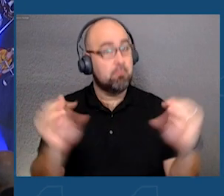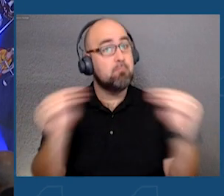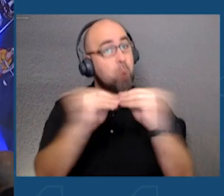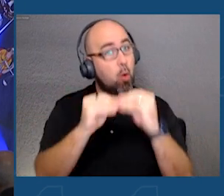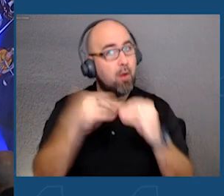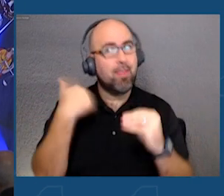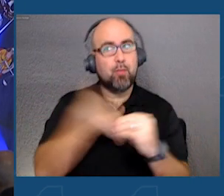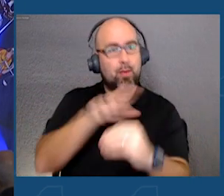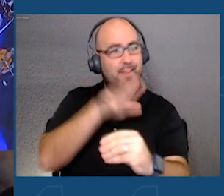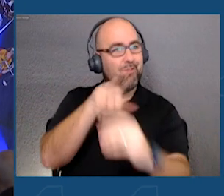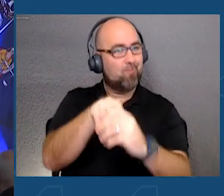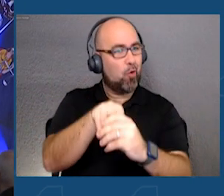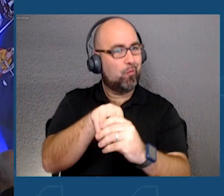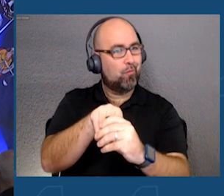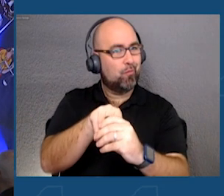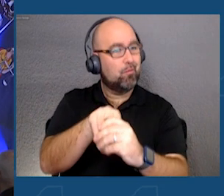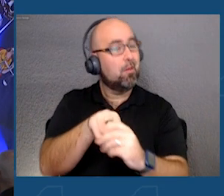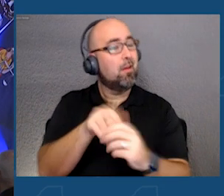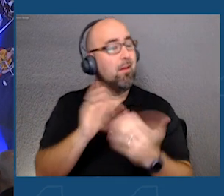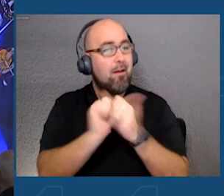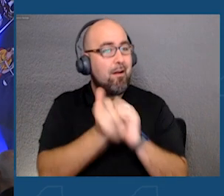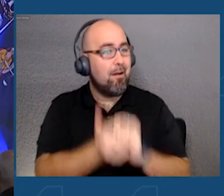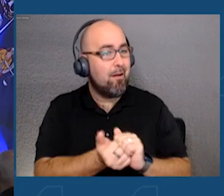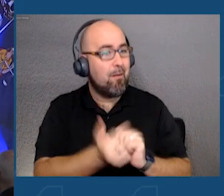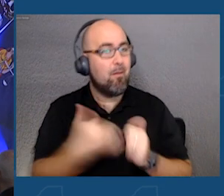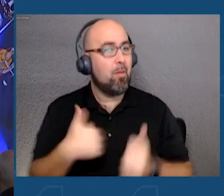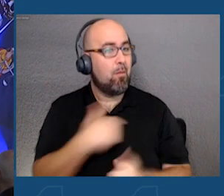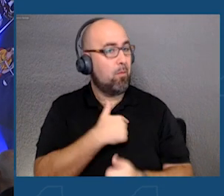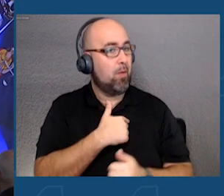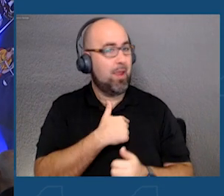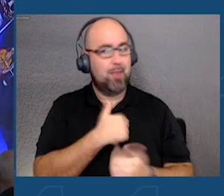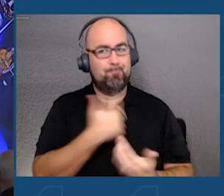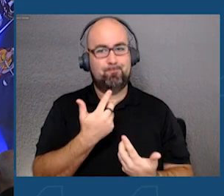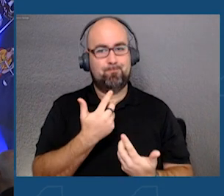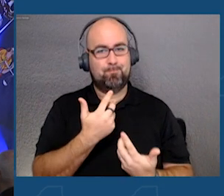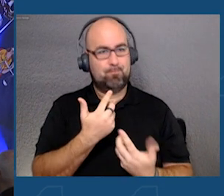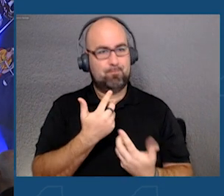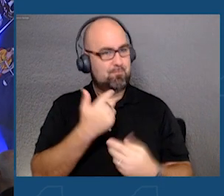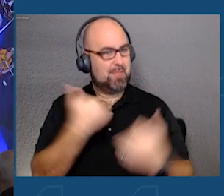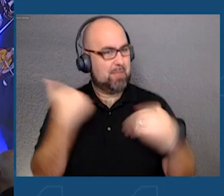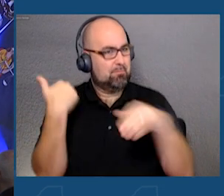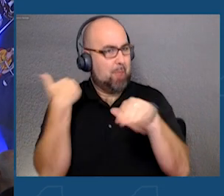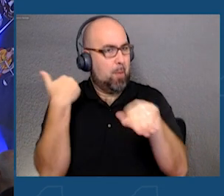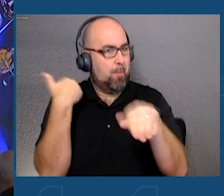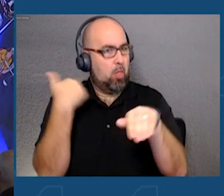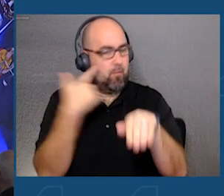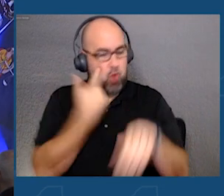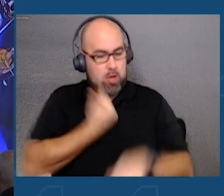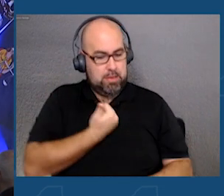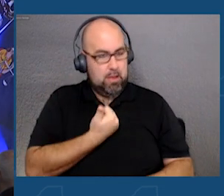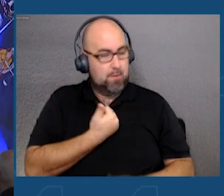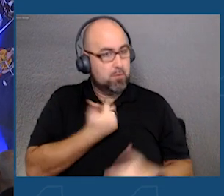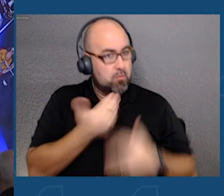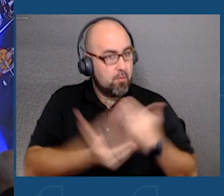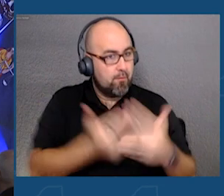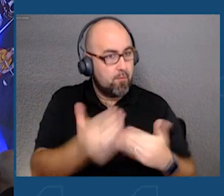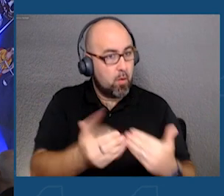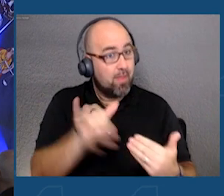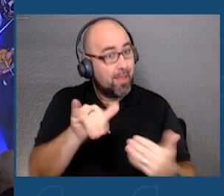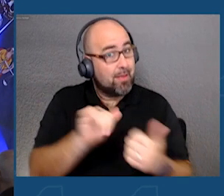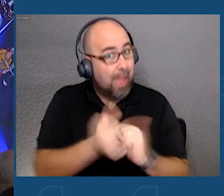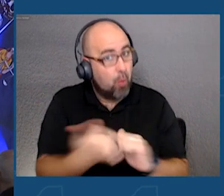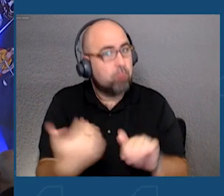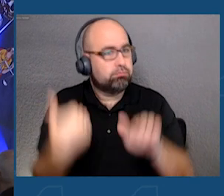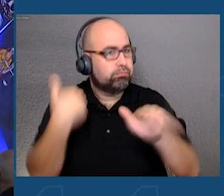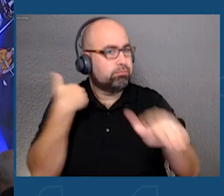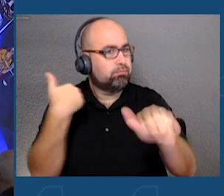The way ultimately that we hold ourselves accountable to moving this forward is by holding ourselves accountable. This plan exists.